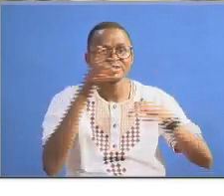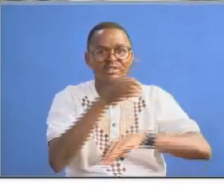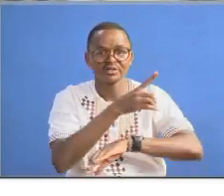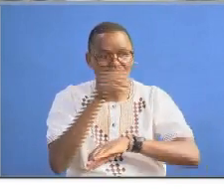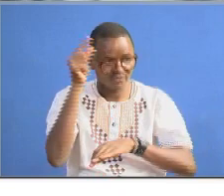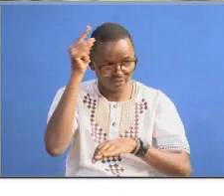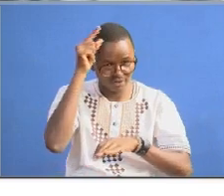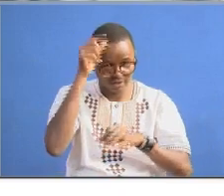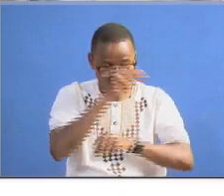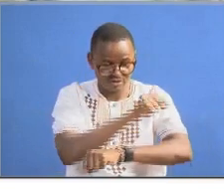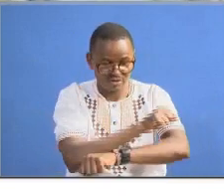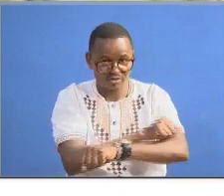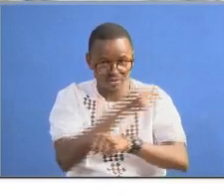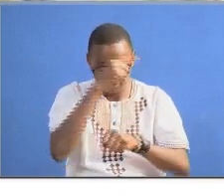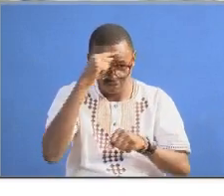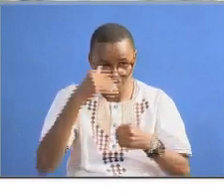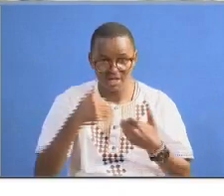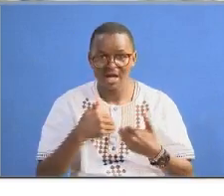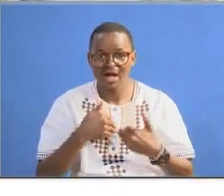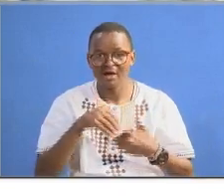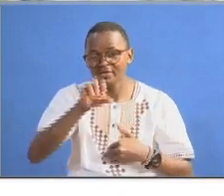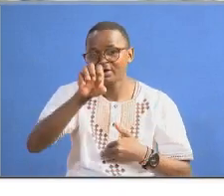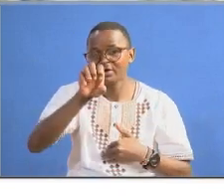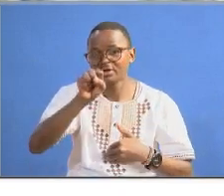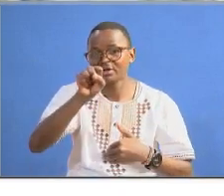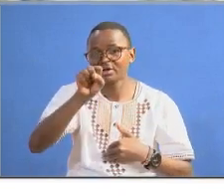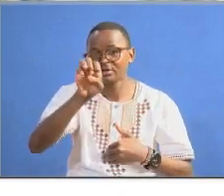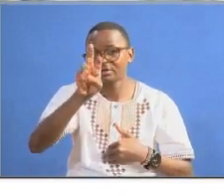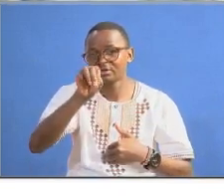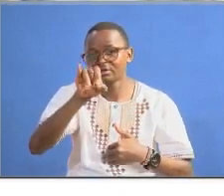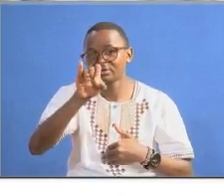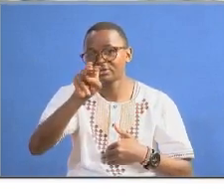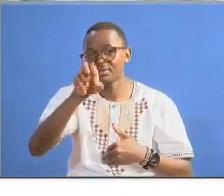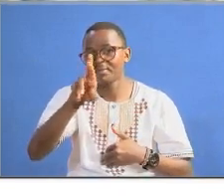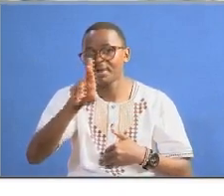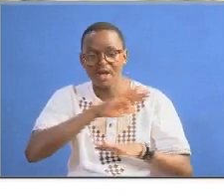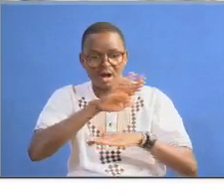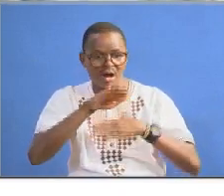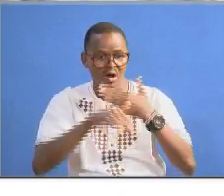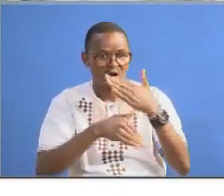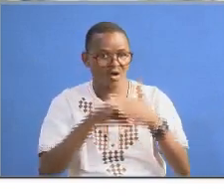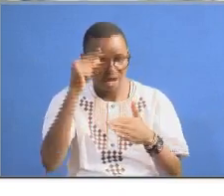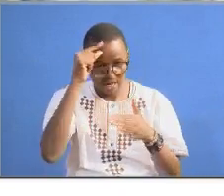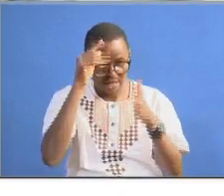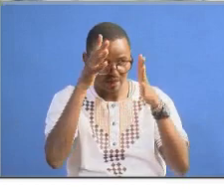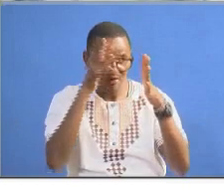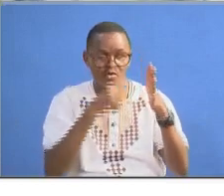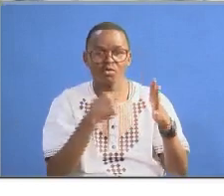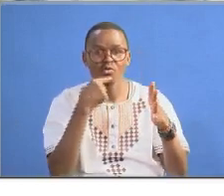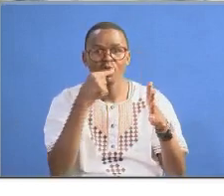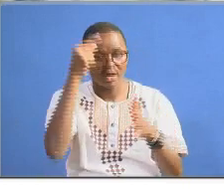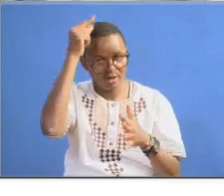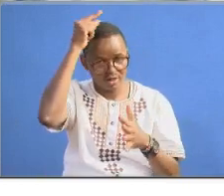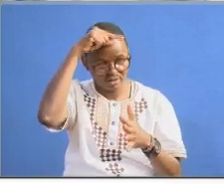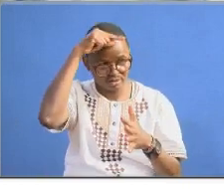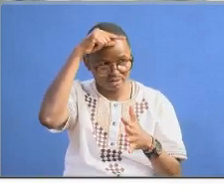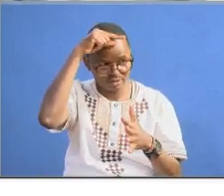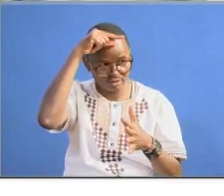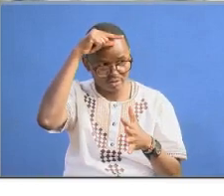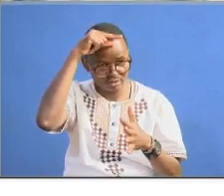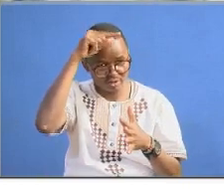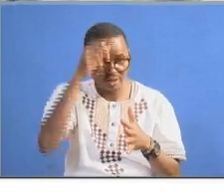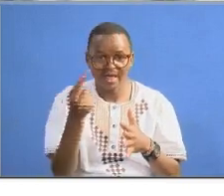school, because we are having a seminar where all our graduates who are going to graduate in